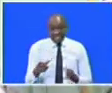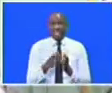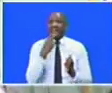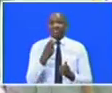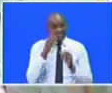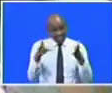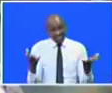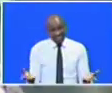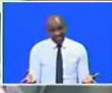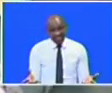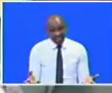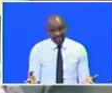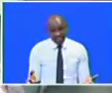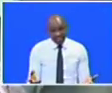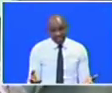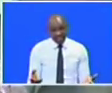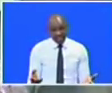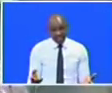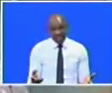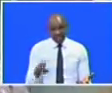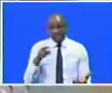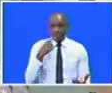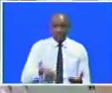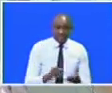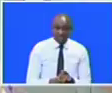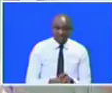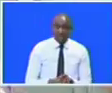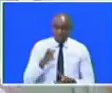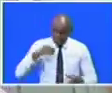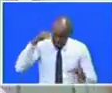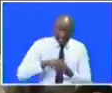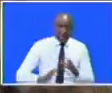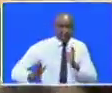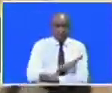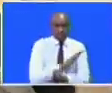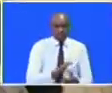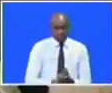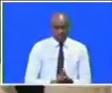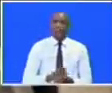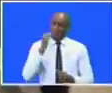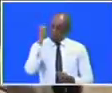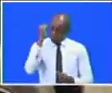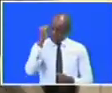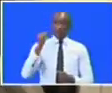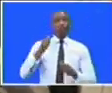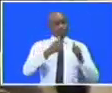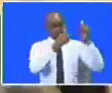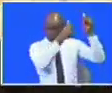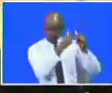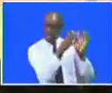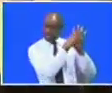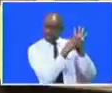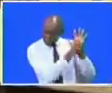matter. We are in full throttle. Hey. The politics of the billboard is the latest